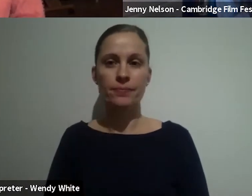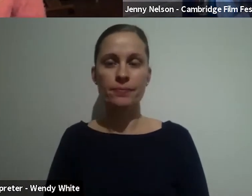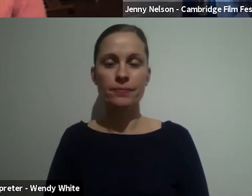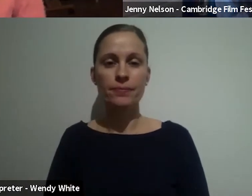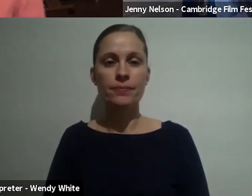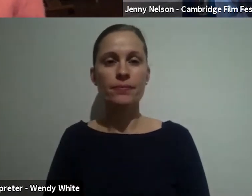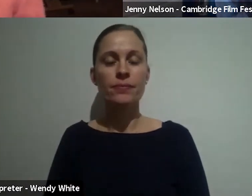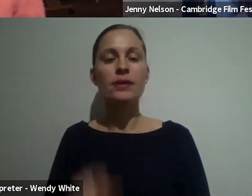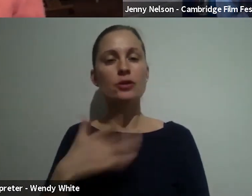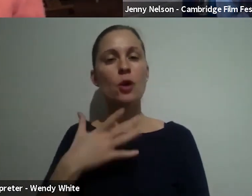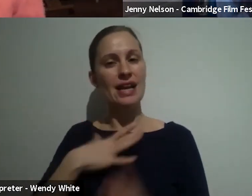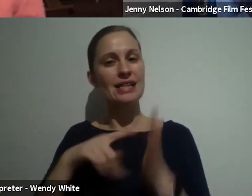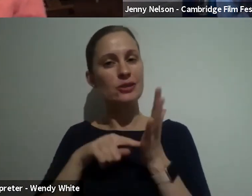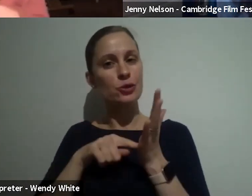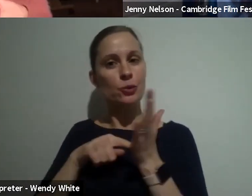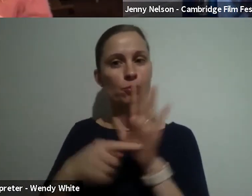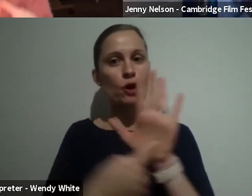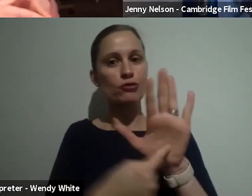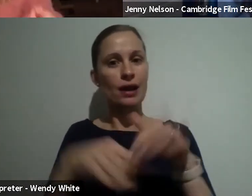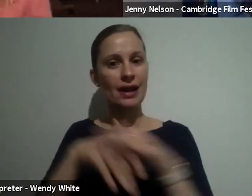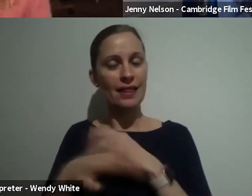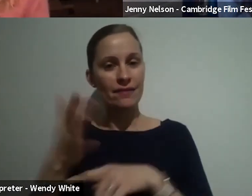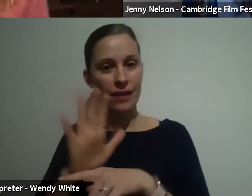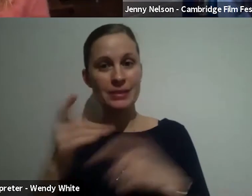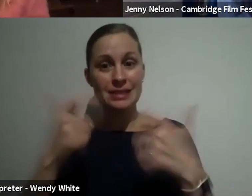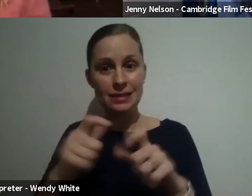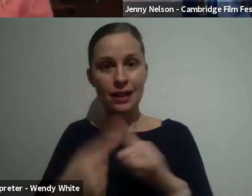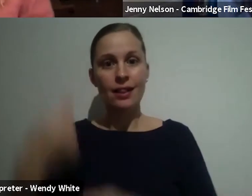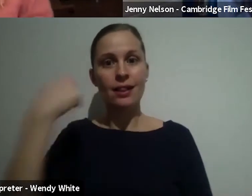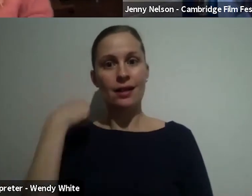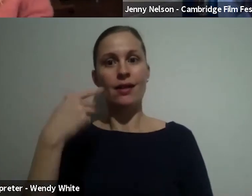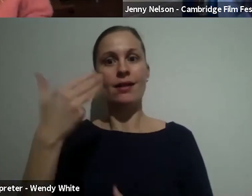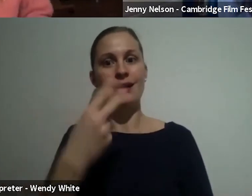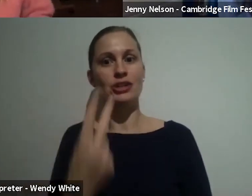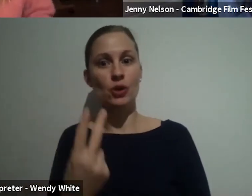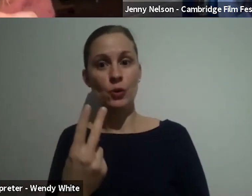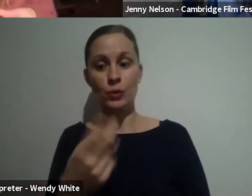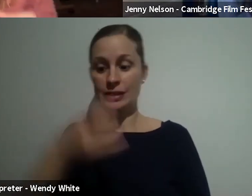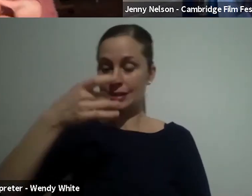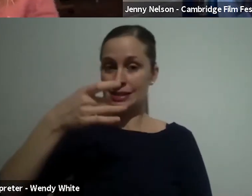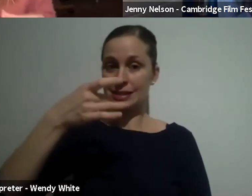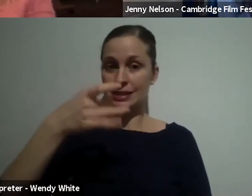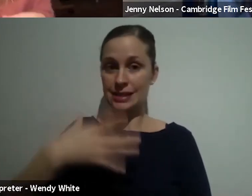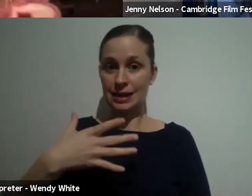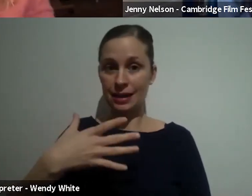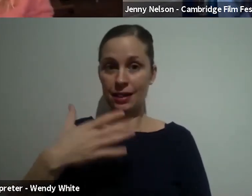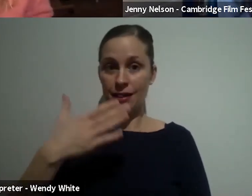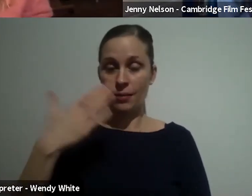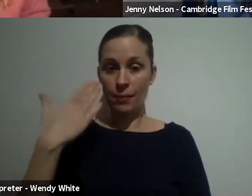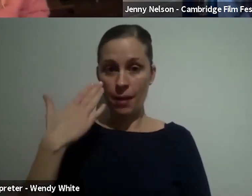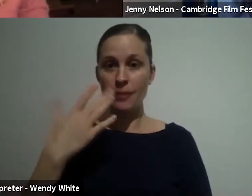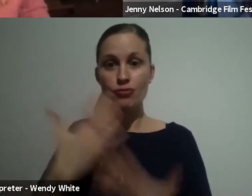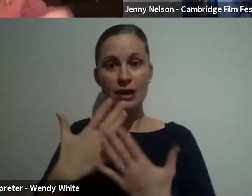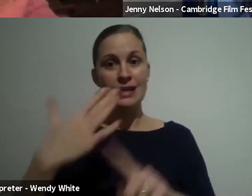This is what I wanted to portray in the film, that how still in the year 92, to be a single mother, I mean, you could be punished by